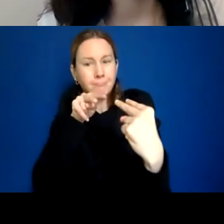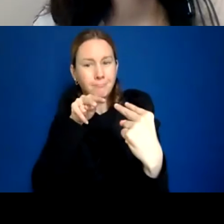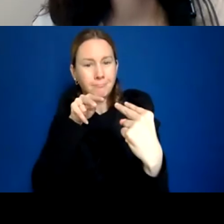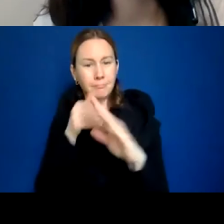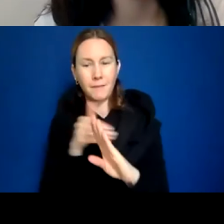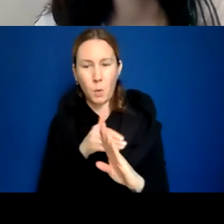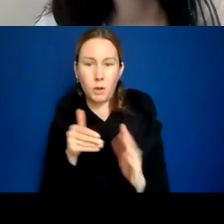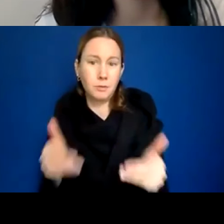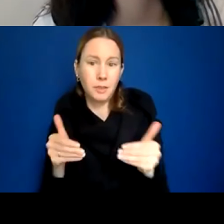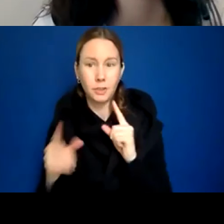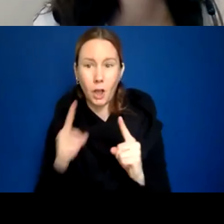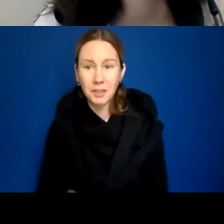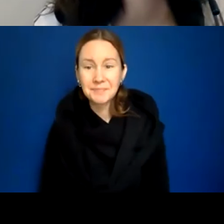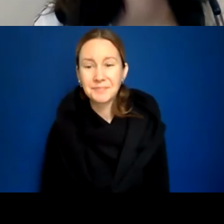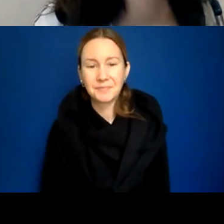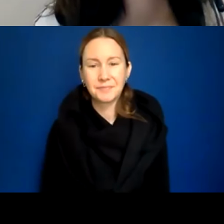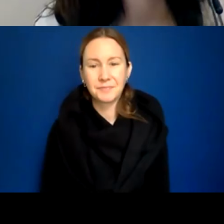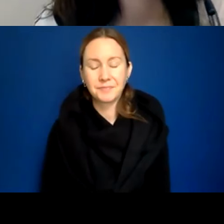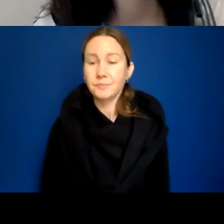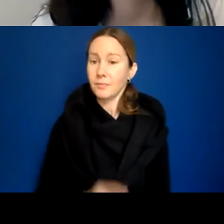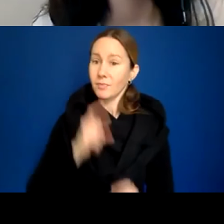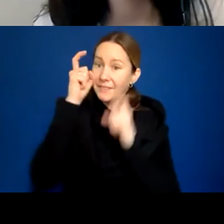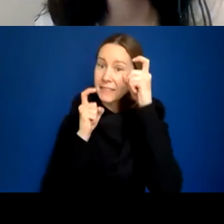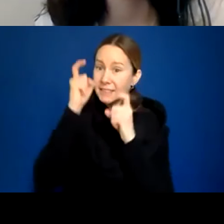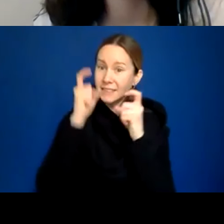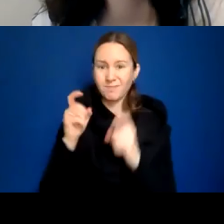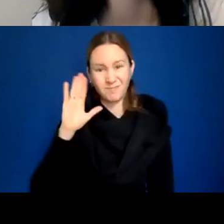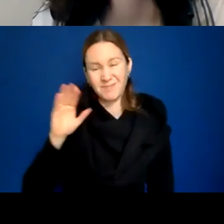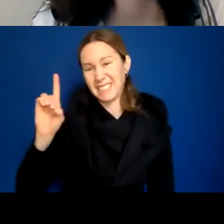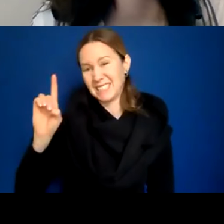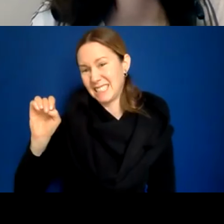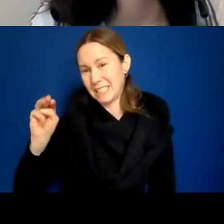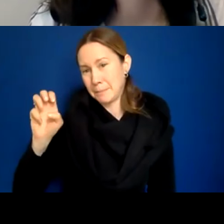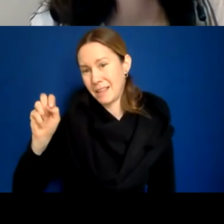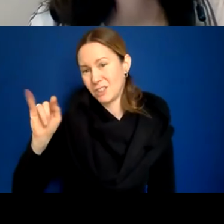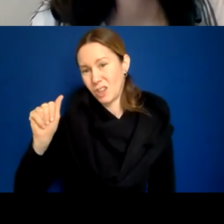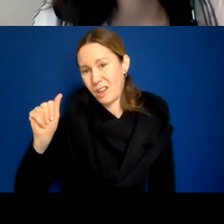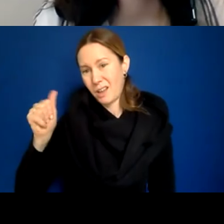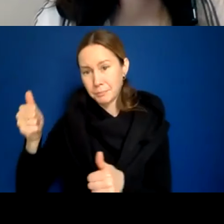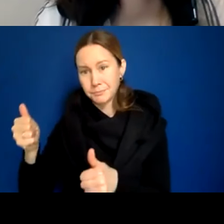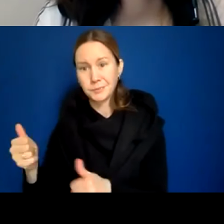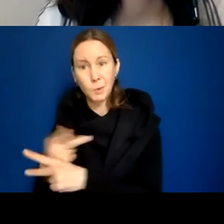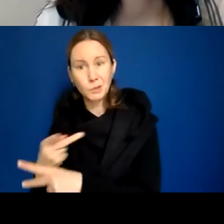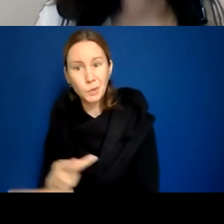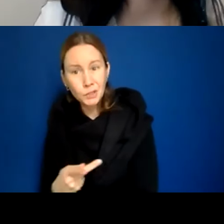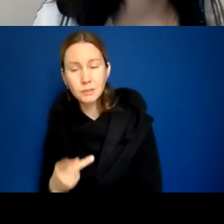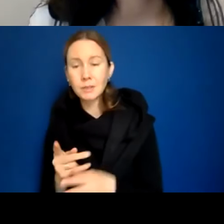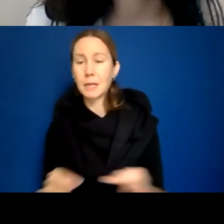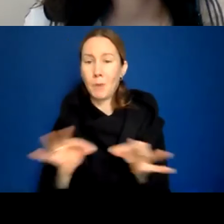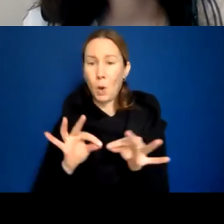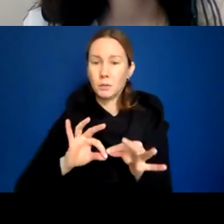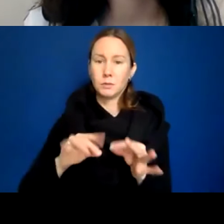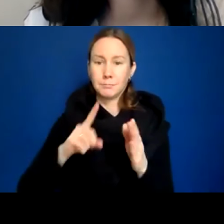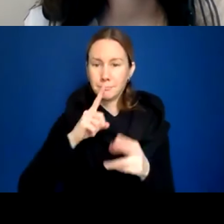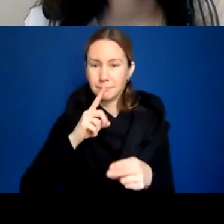Along the lines of facial expressions, you know, as dementia progresses, it's important to emphasize the emotional